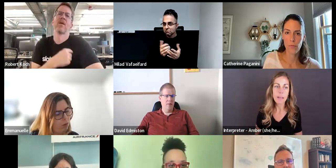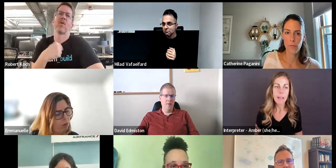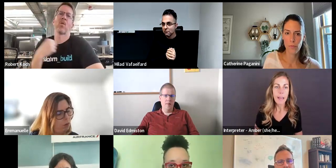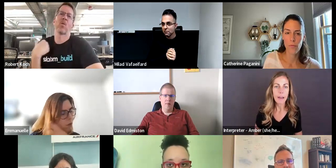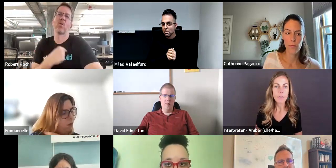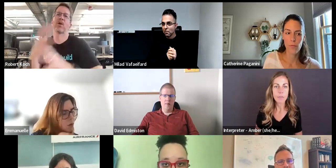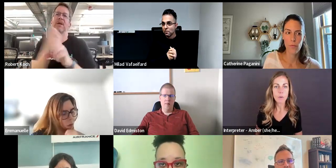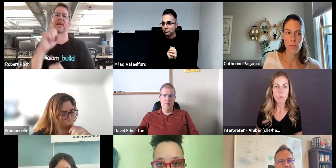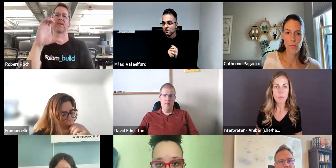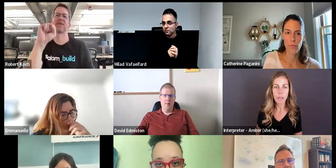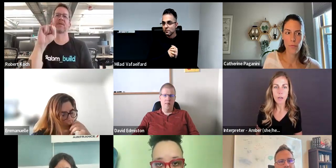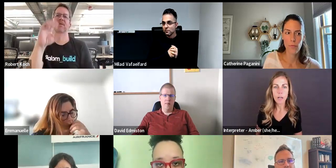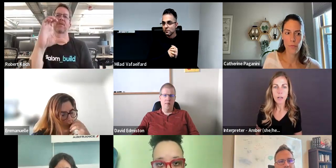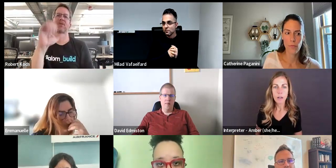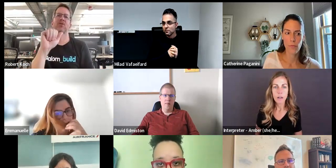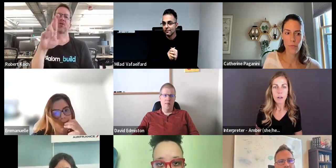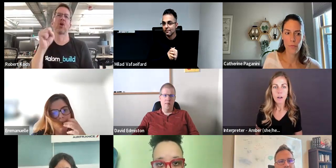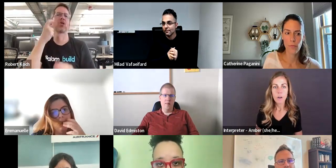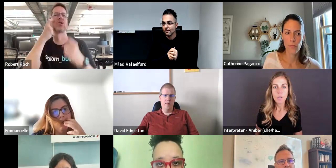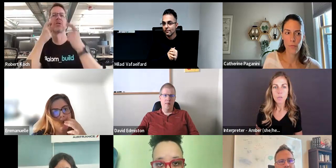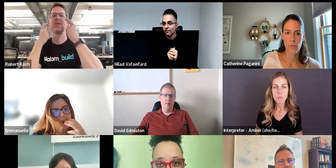to have there.